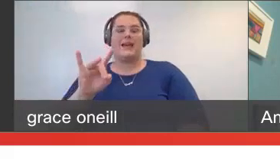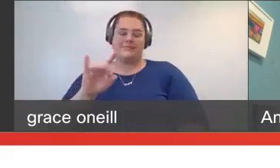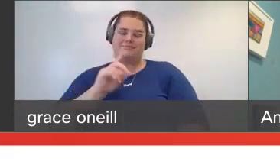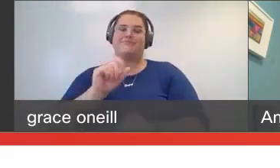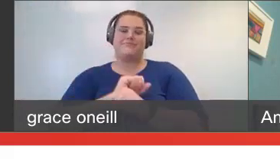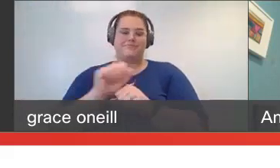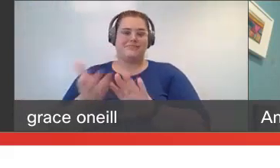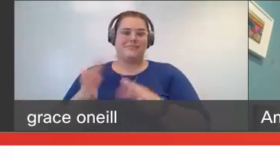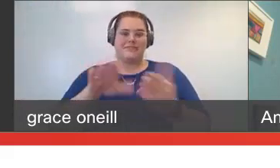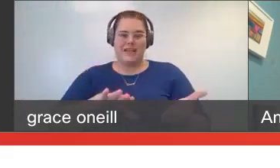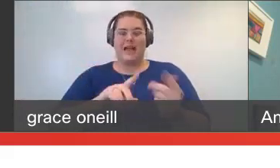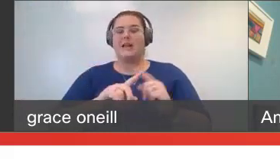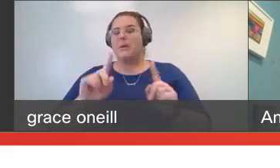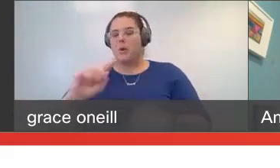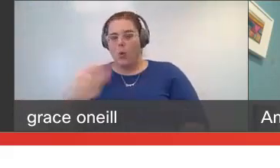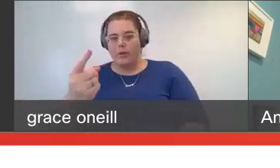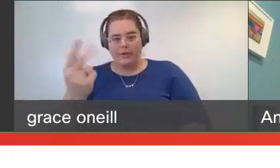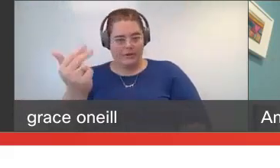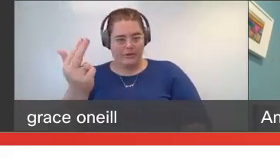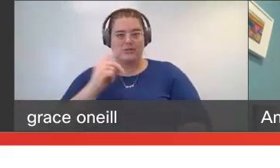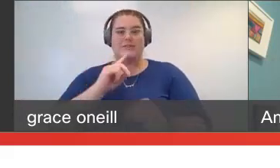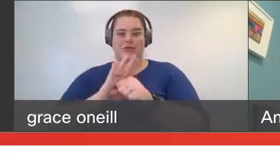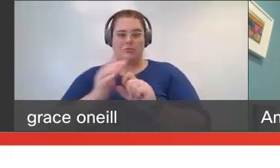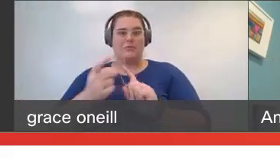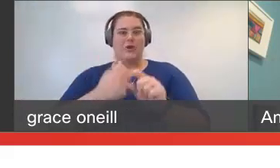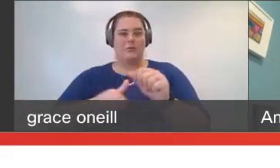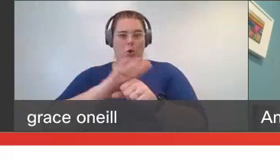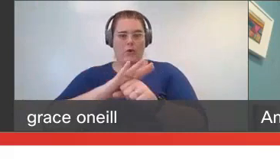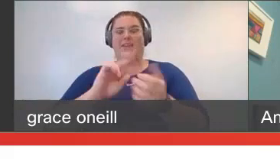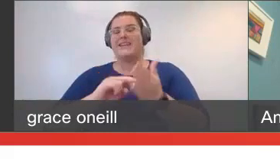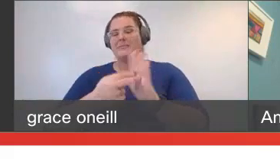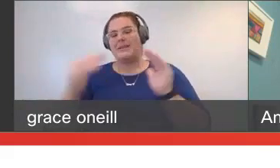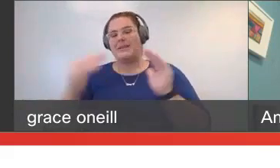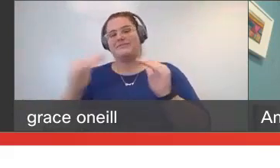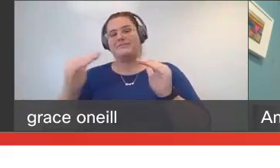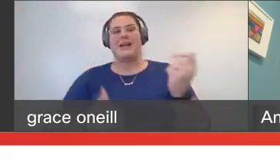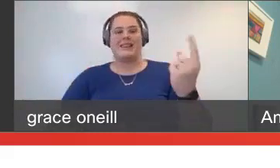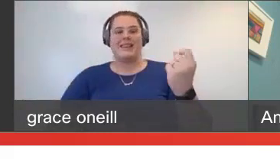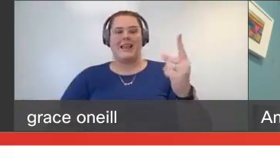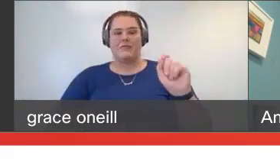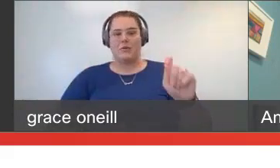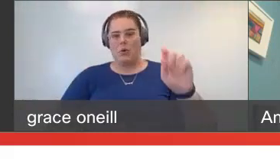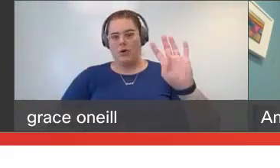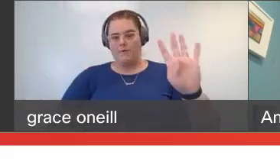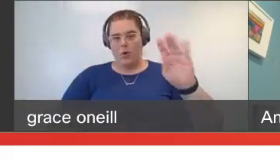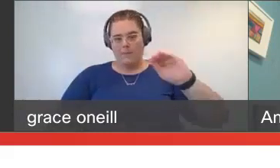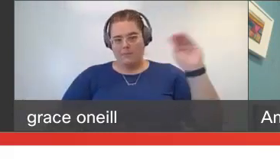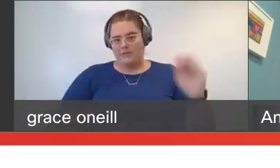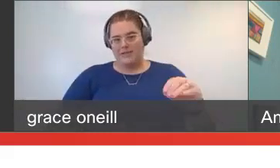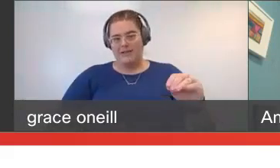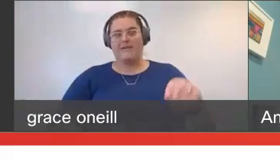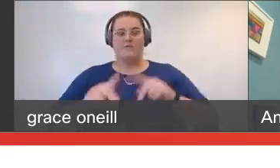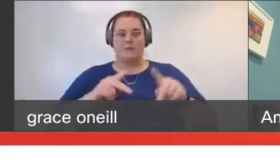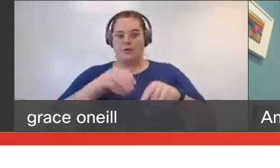COVID deaths, representing about 11.4% of people in ICFs who contracted COVID and went